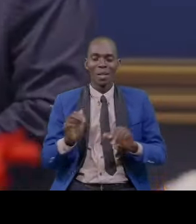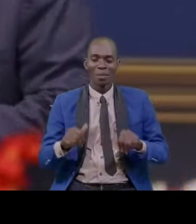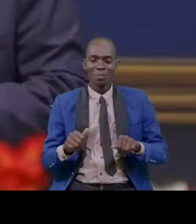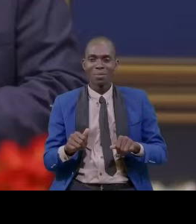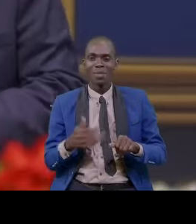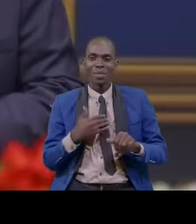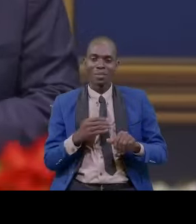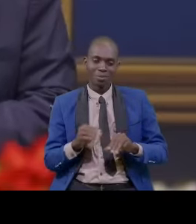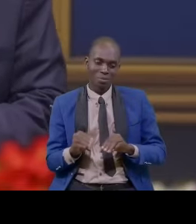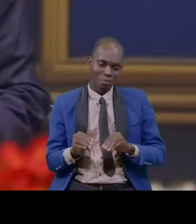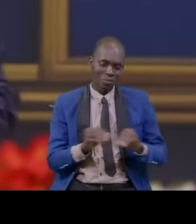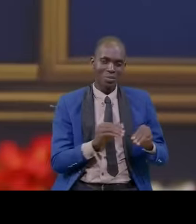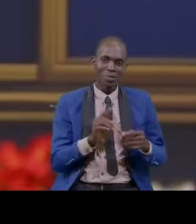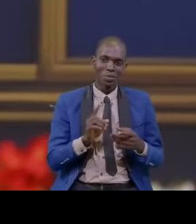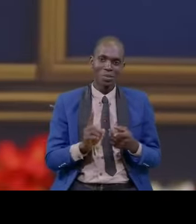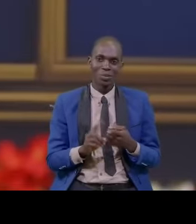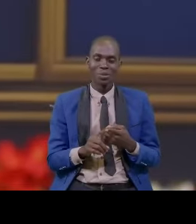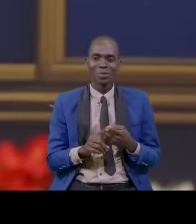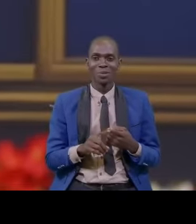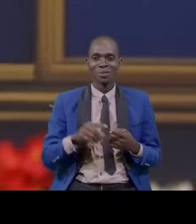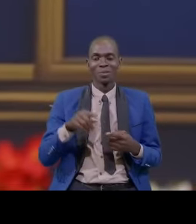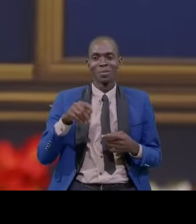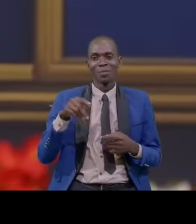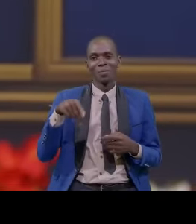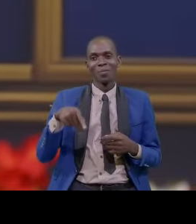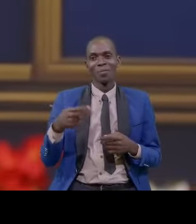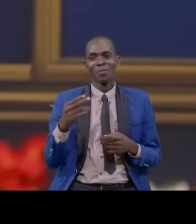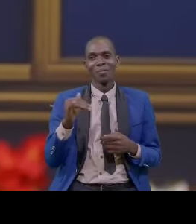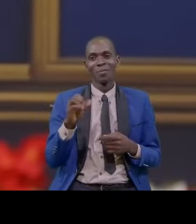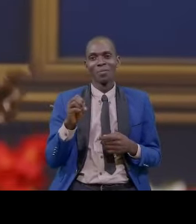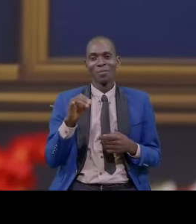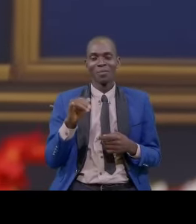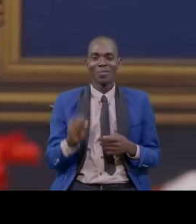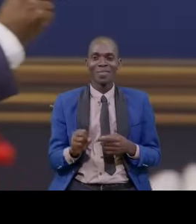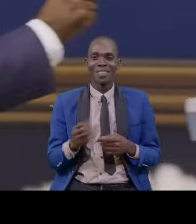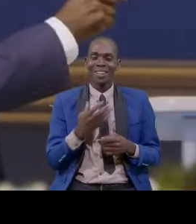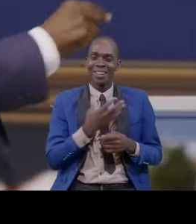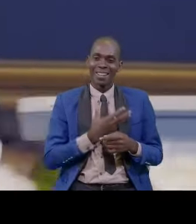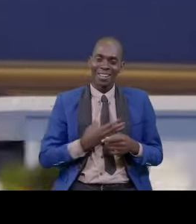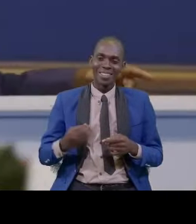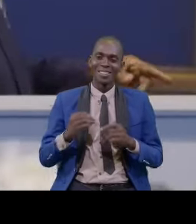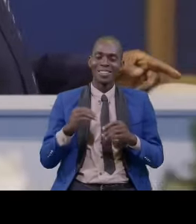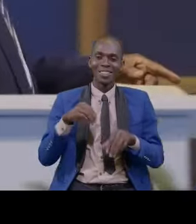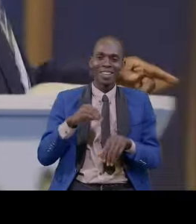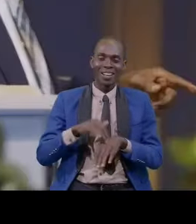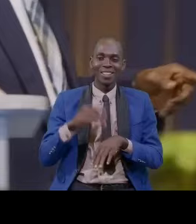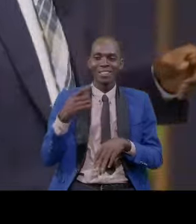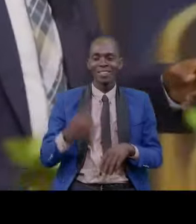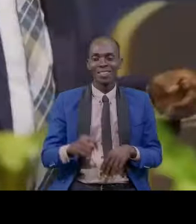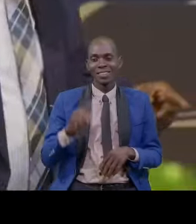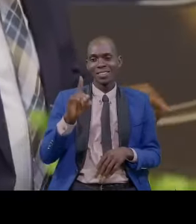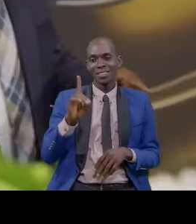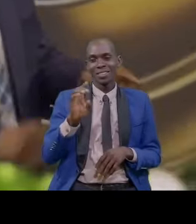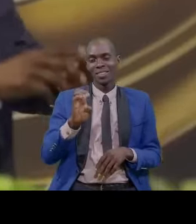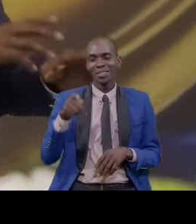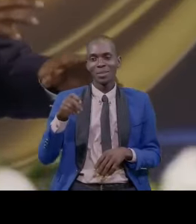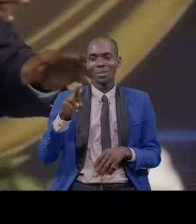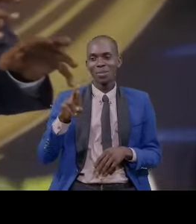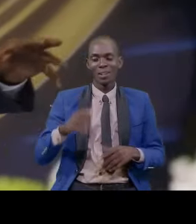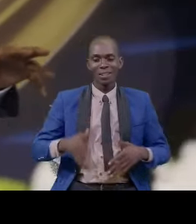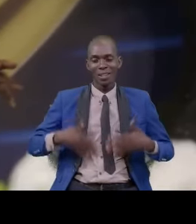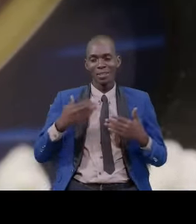Deeper Life High School and lending a hand and saying, this is how you do this, and